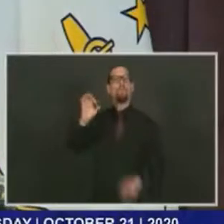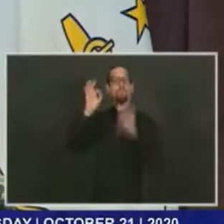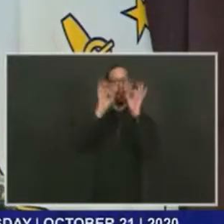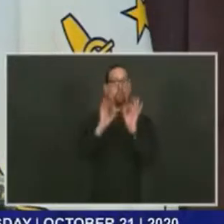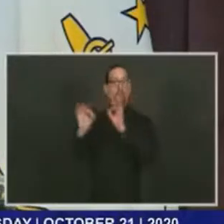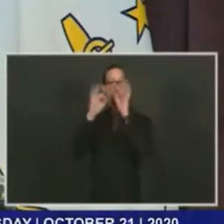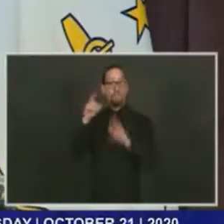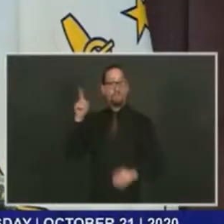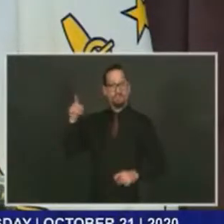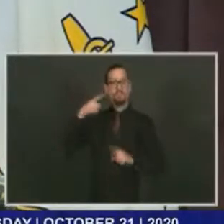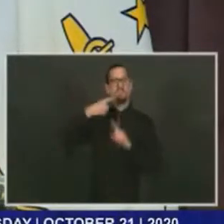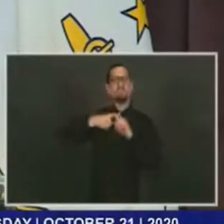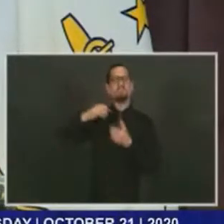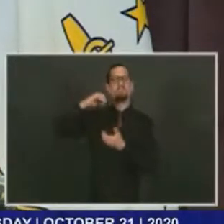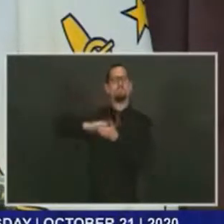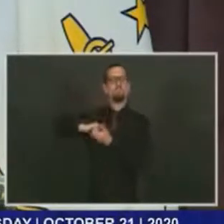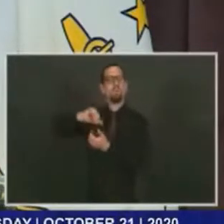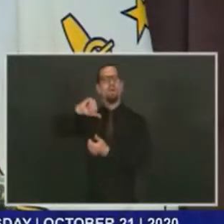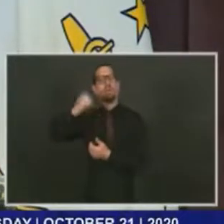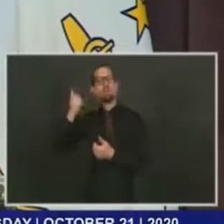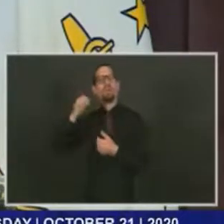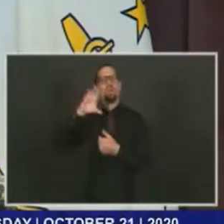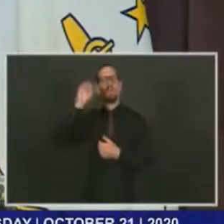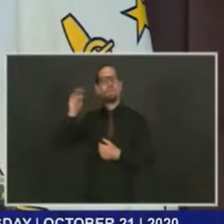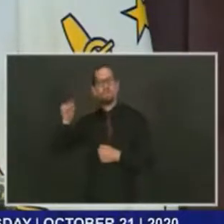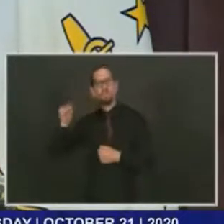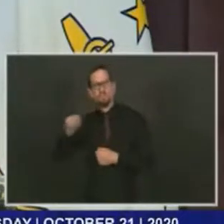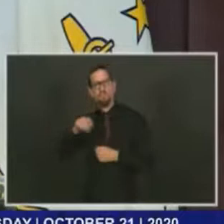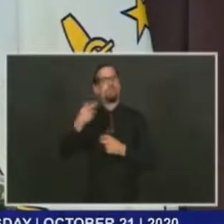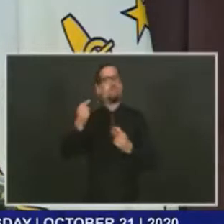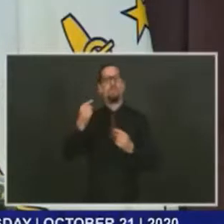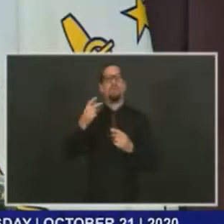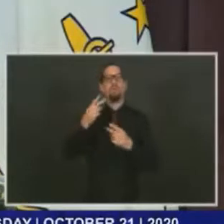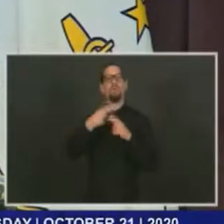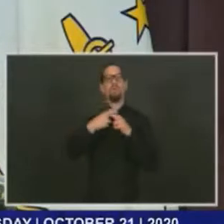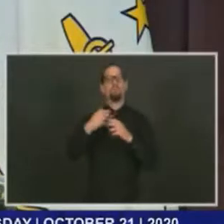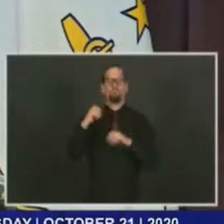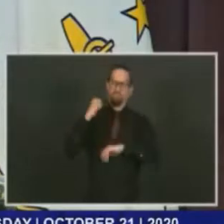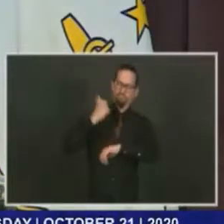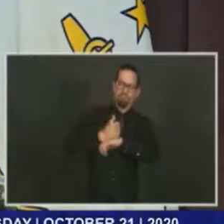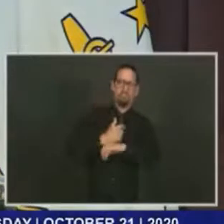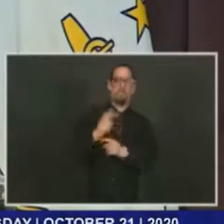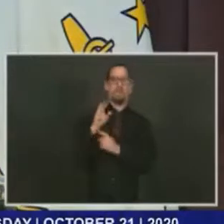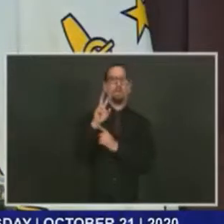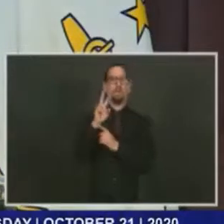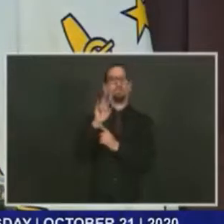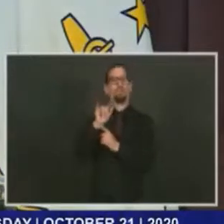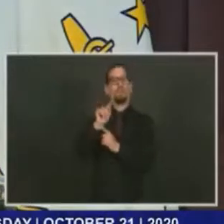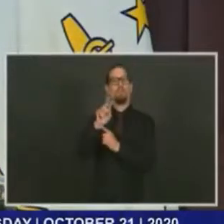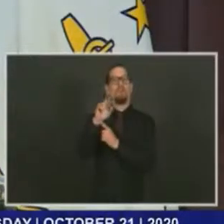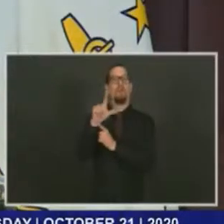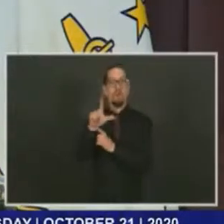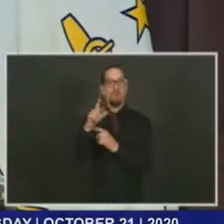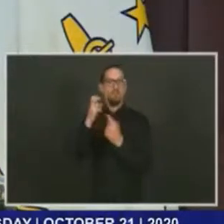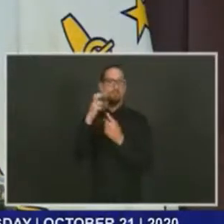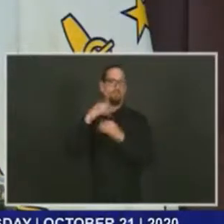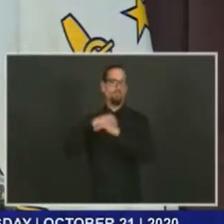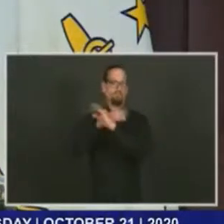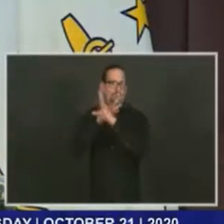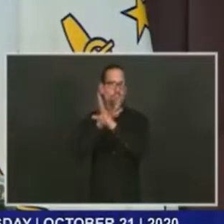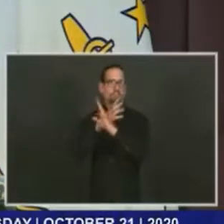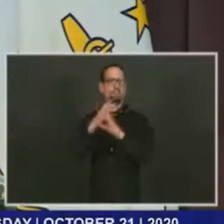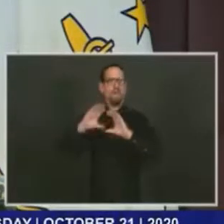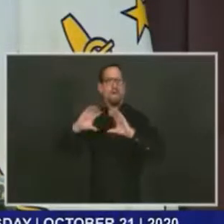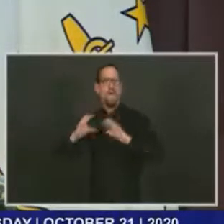be launching a virtual career center and a first of its kind artificial intelligence powered